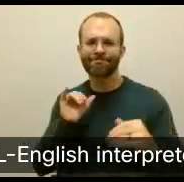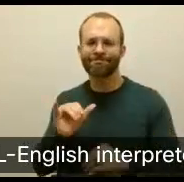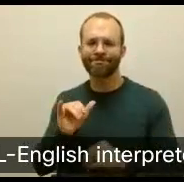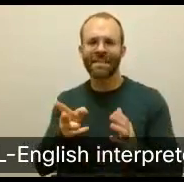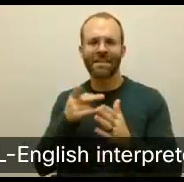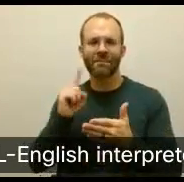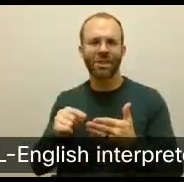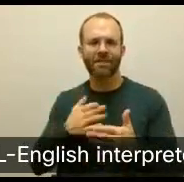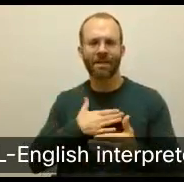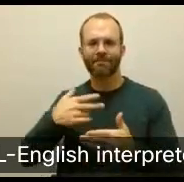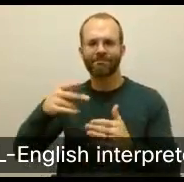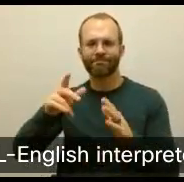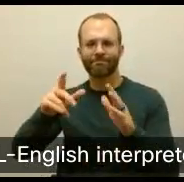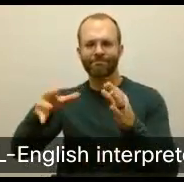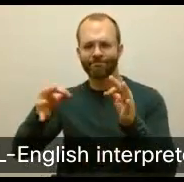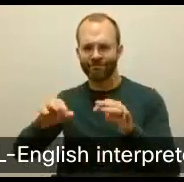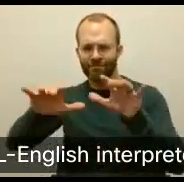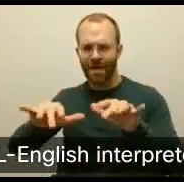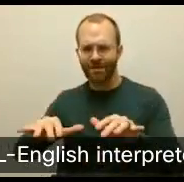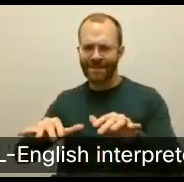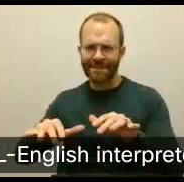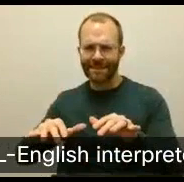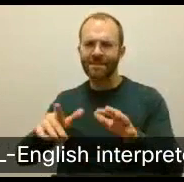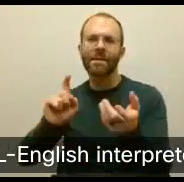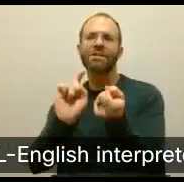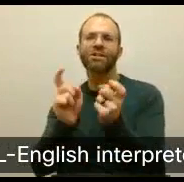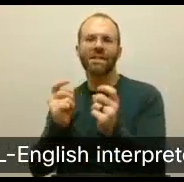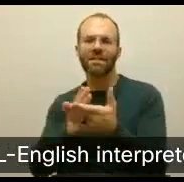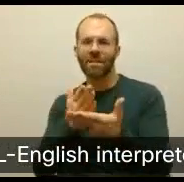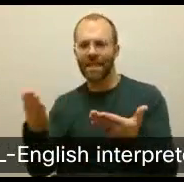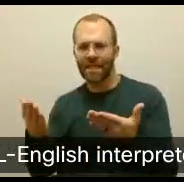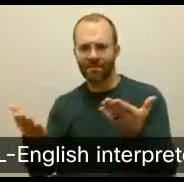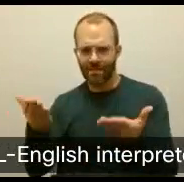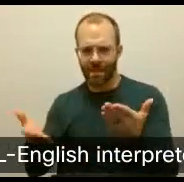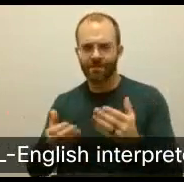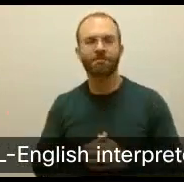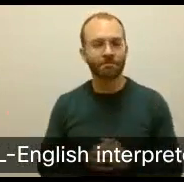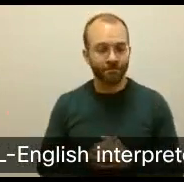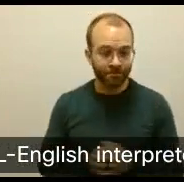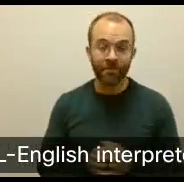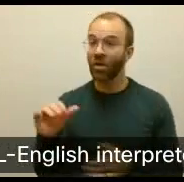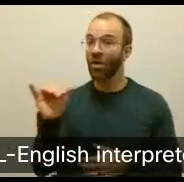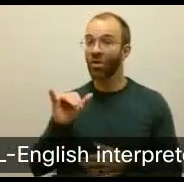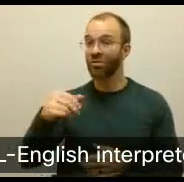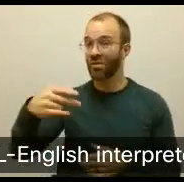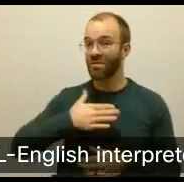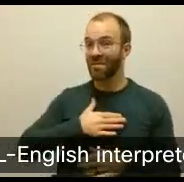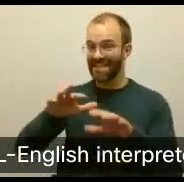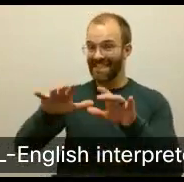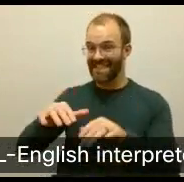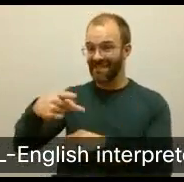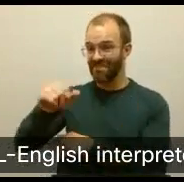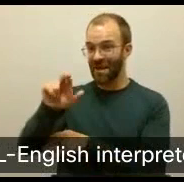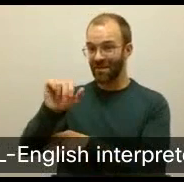double check my own paraphrase and maybe make a few changes. Also, I want to make sure that my paraphrase text is keeping the same